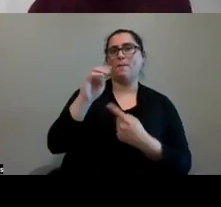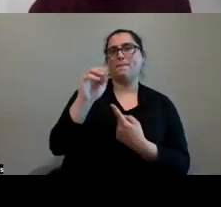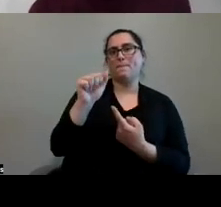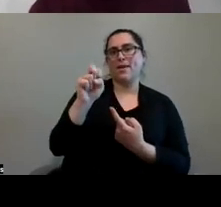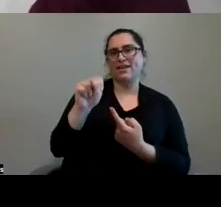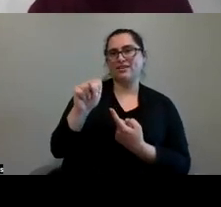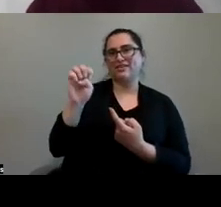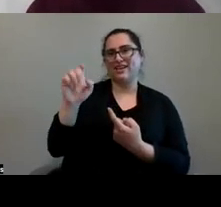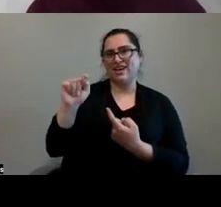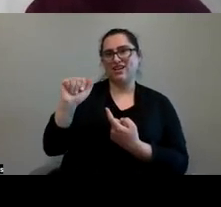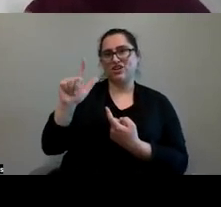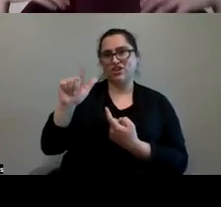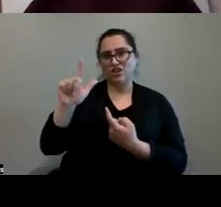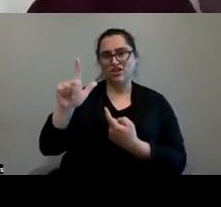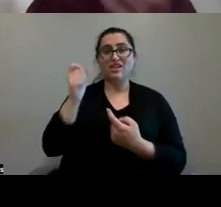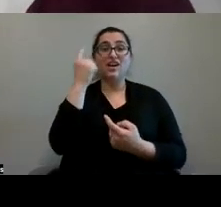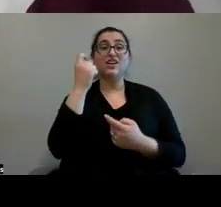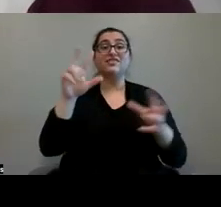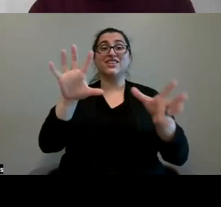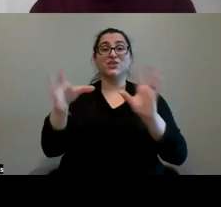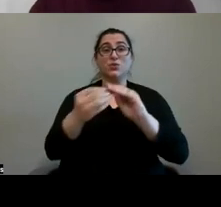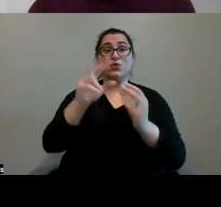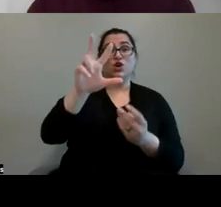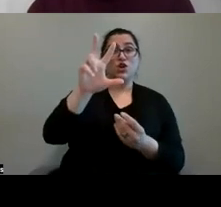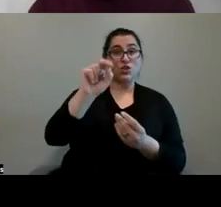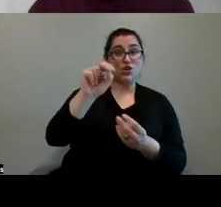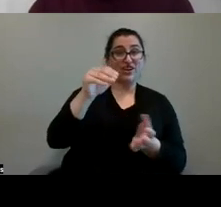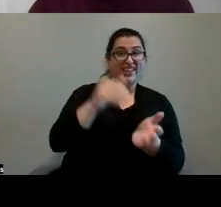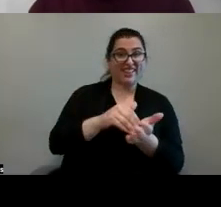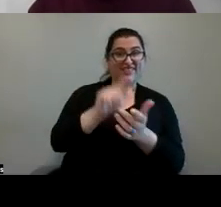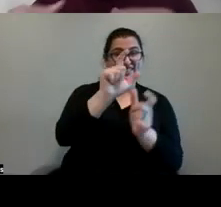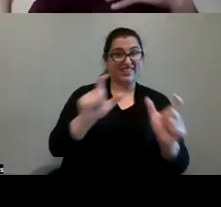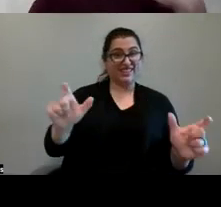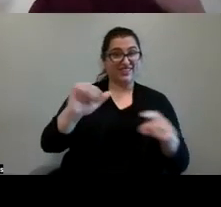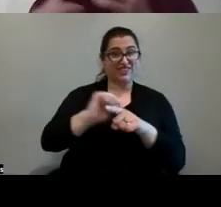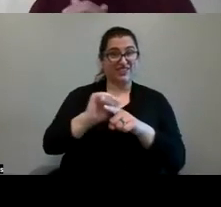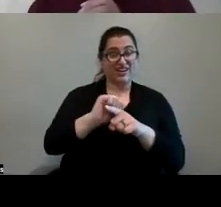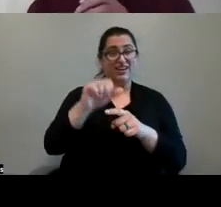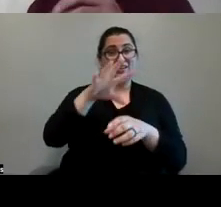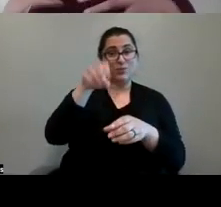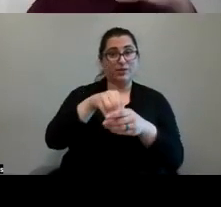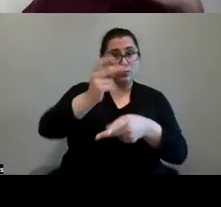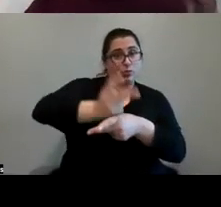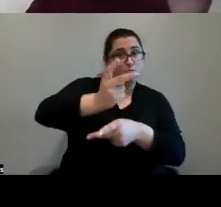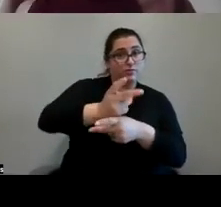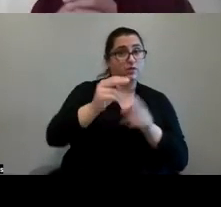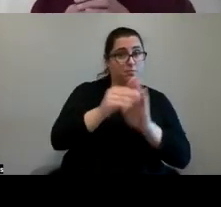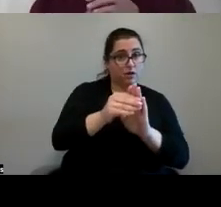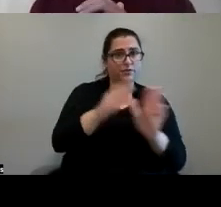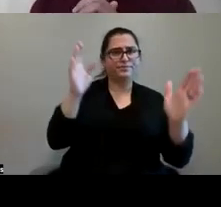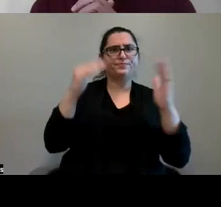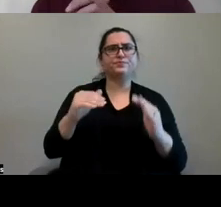sequences that they make to train a supervised model. Shannon et al. Do this really cool